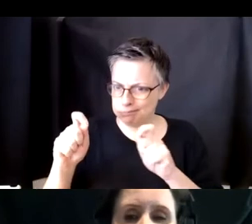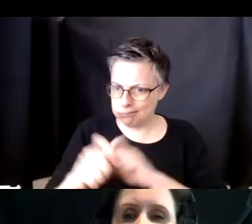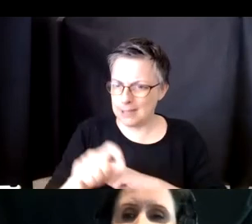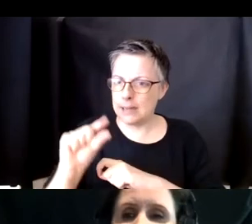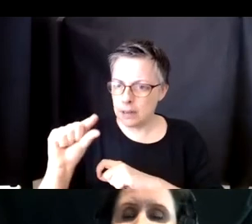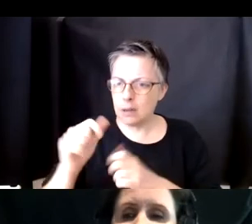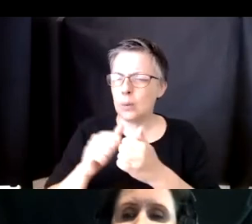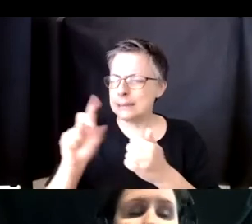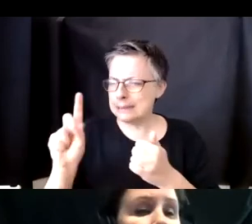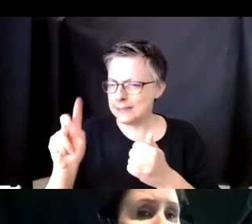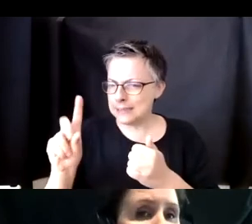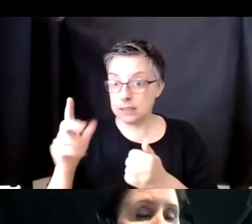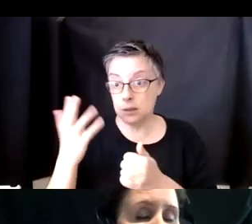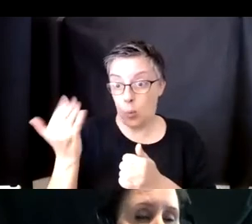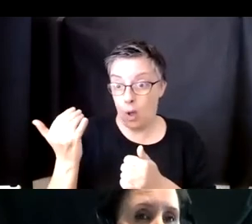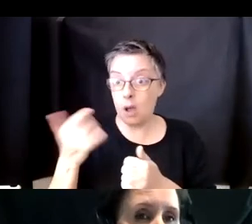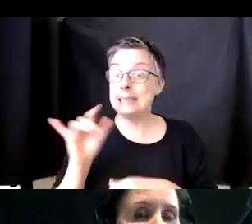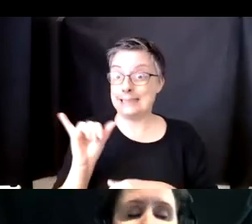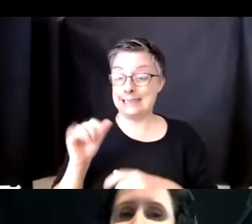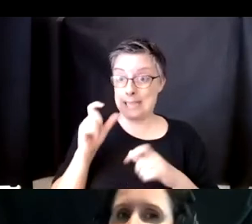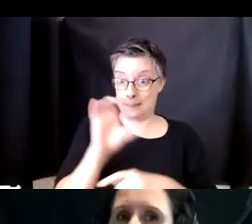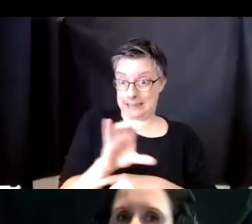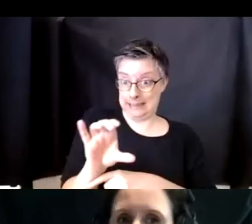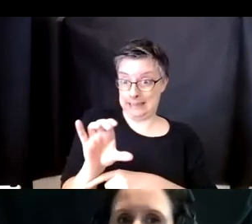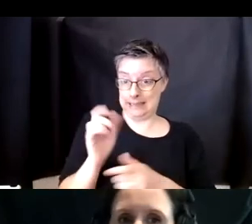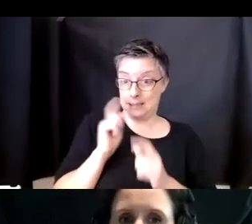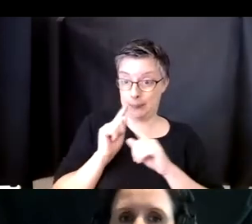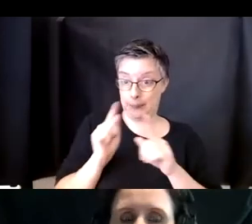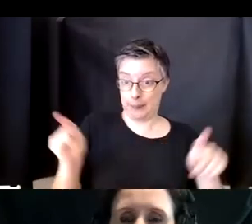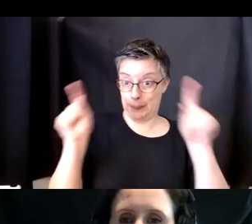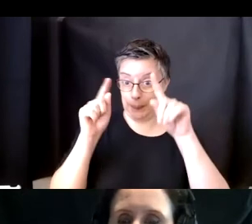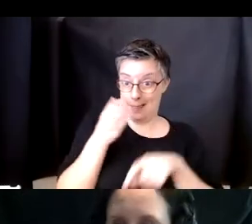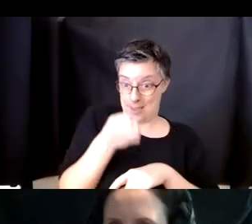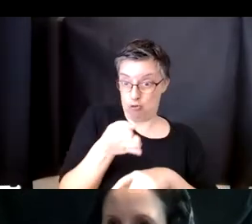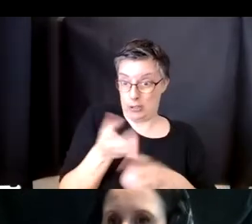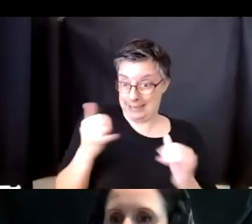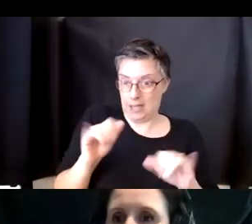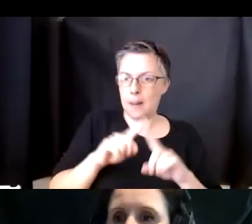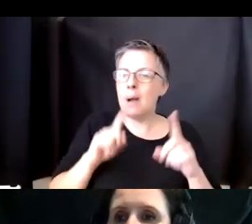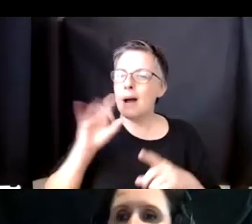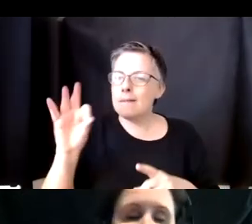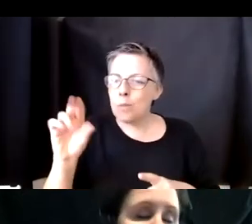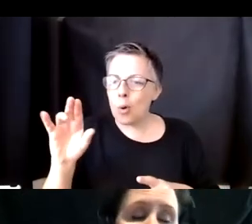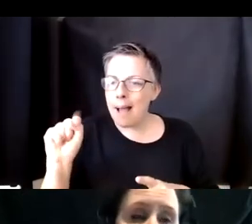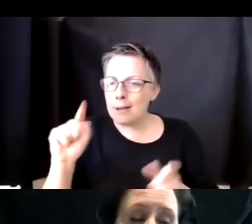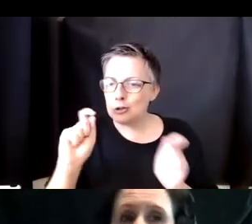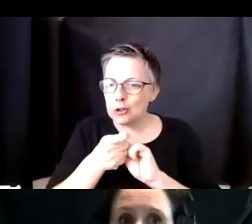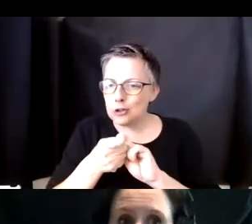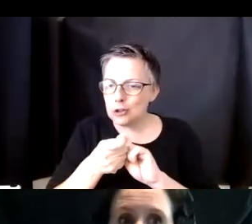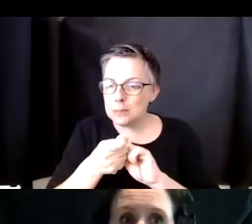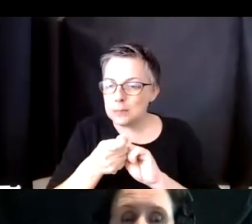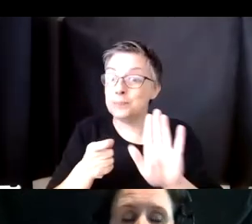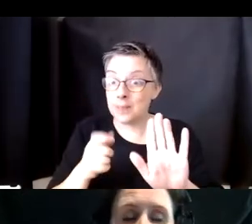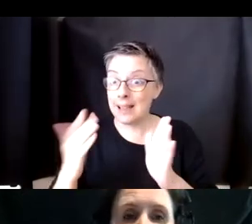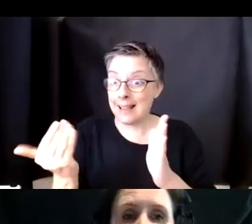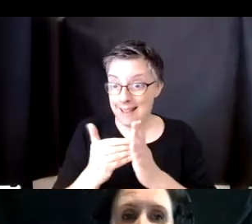the DVDs because the same logos were there, but the format started to look different. And again, not